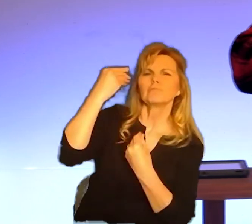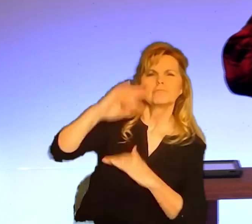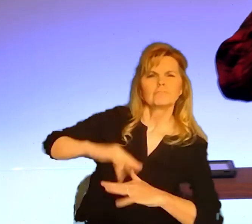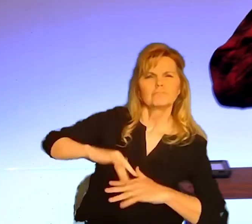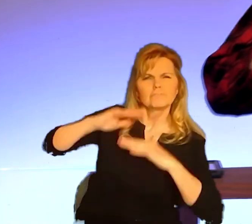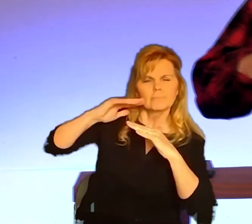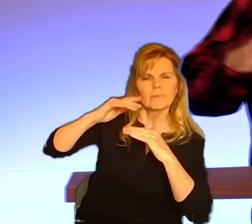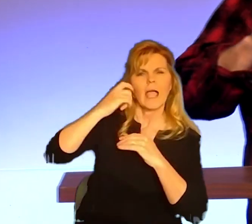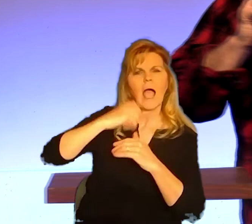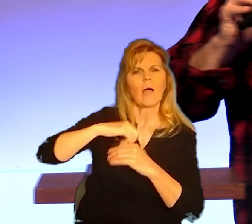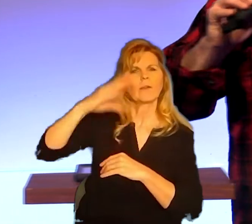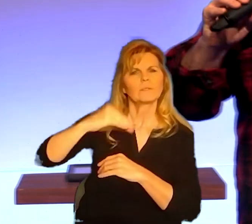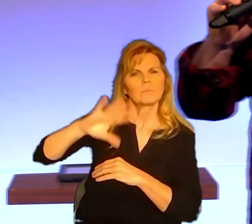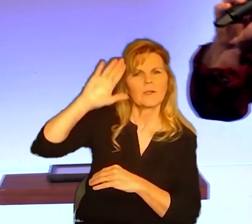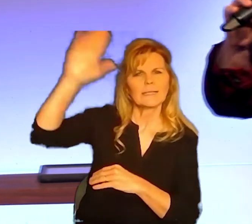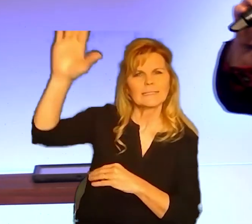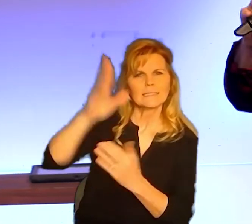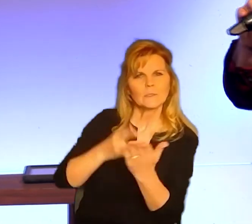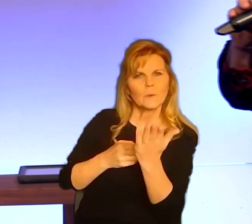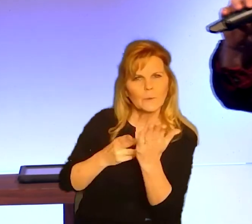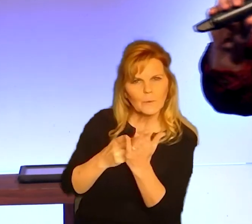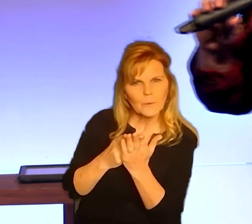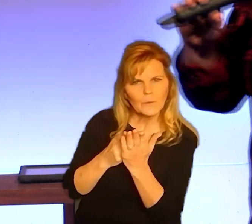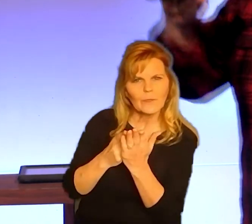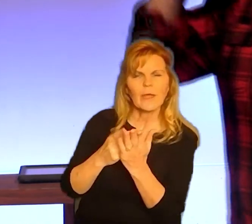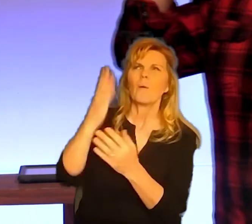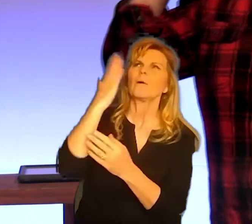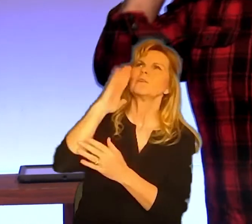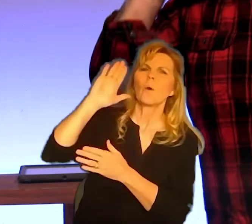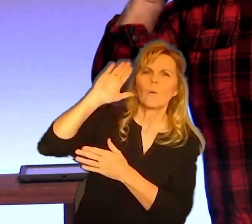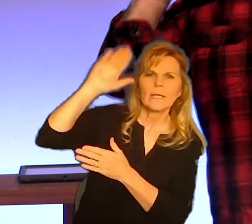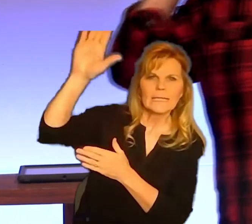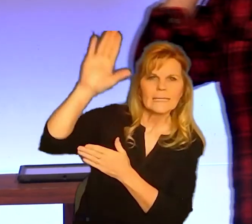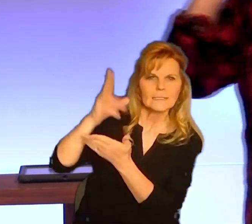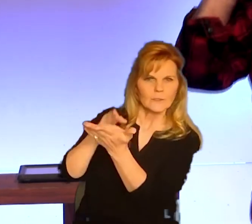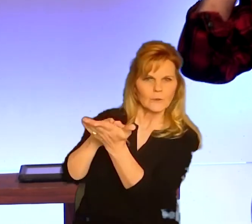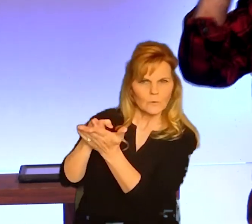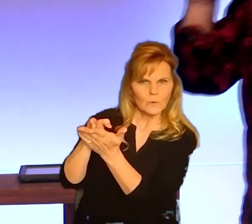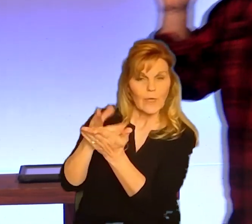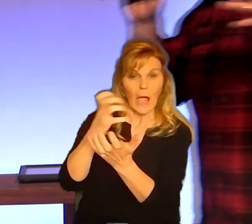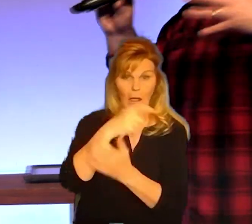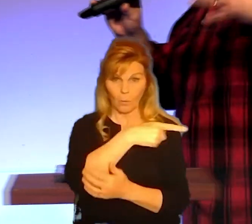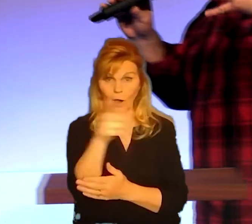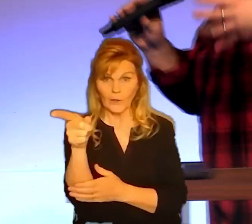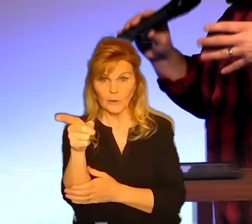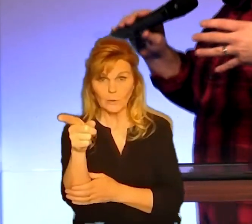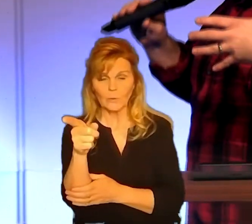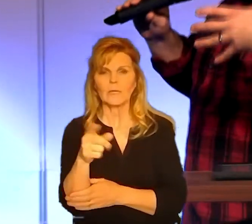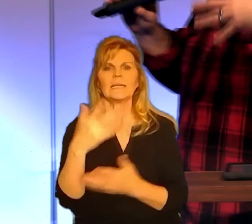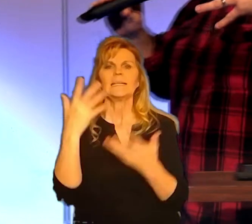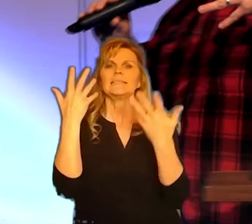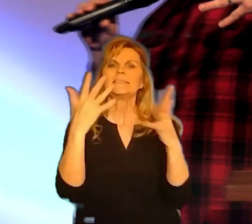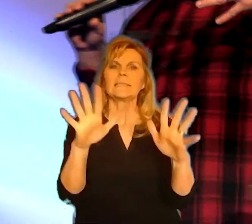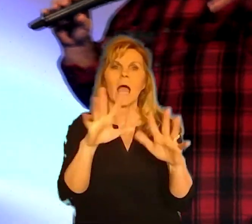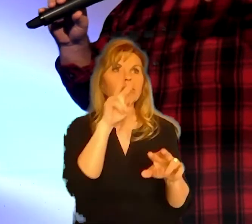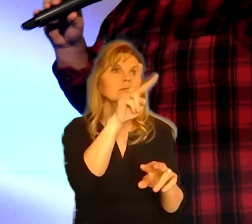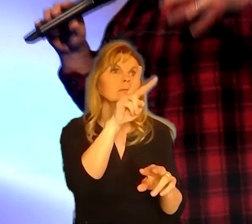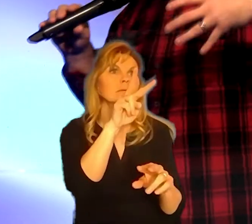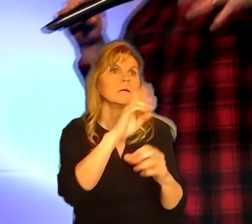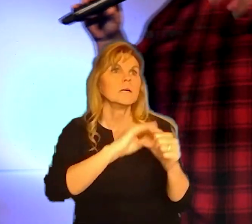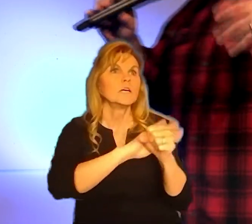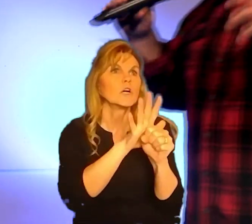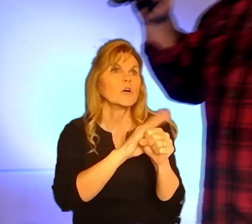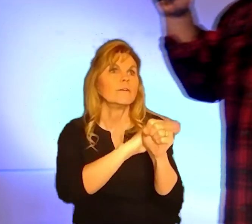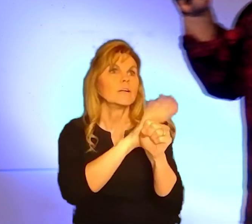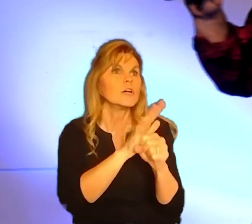his truth, but God, I want to experience your truth. I want you to experience your truth. Stop looking at the storm as this